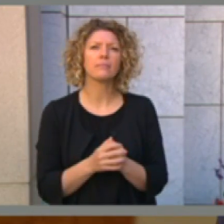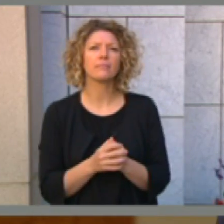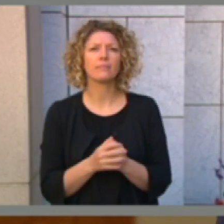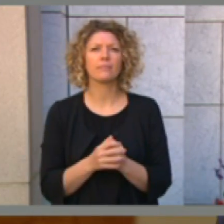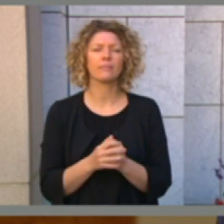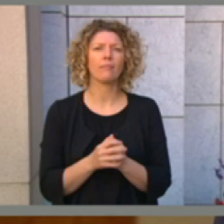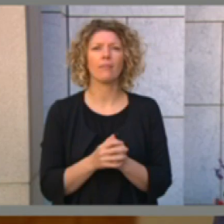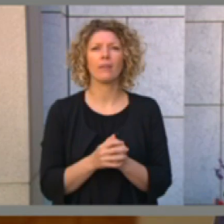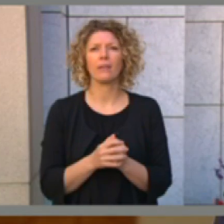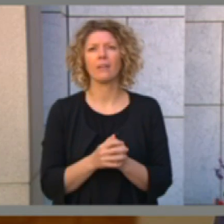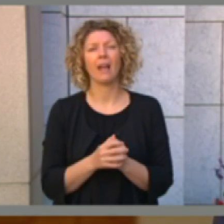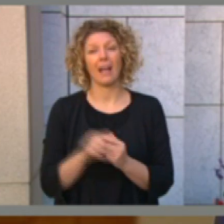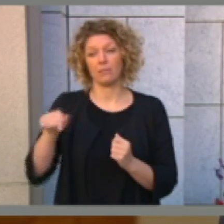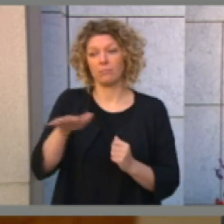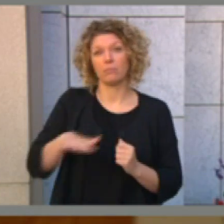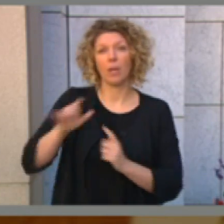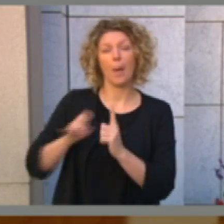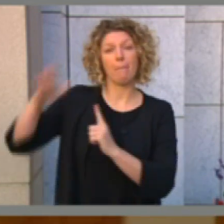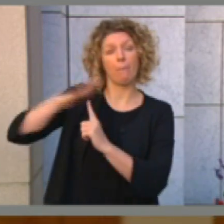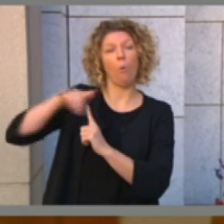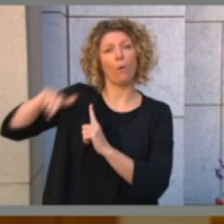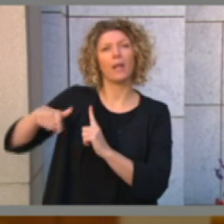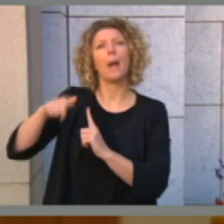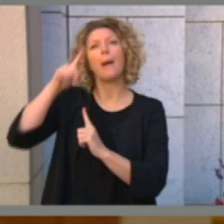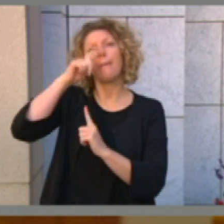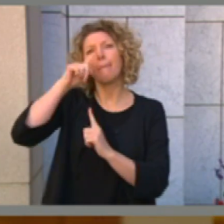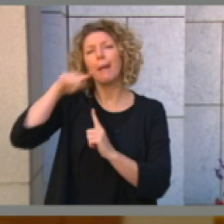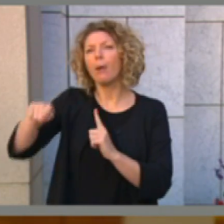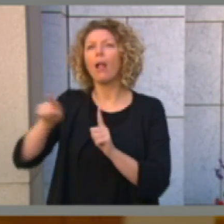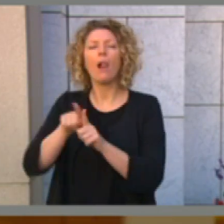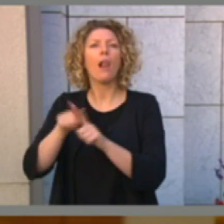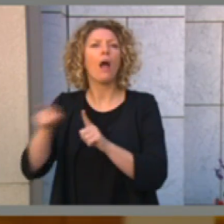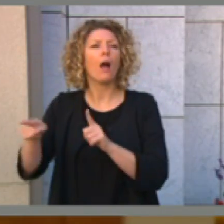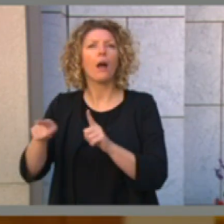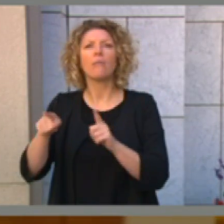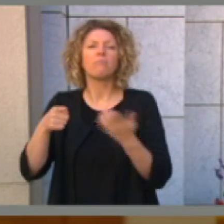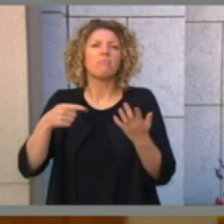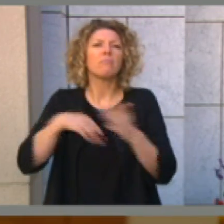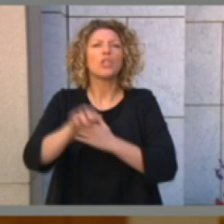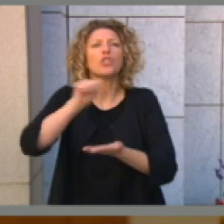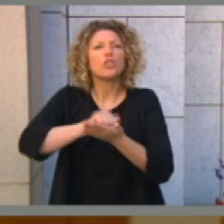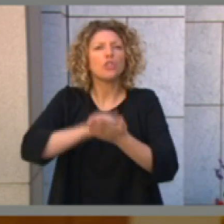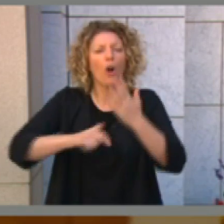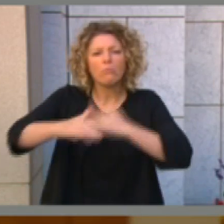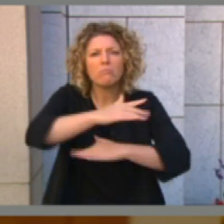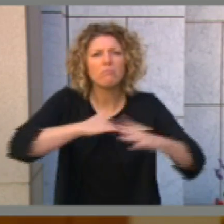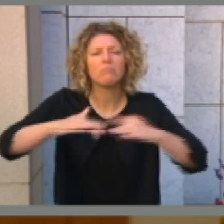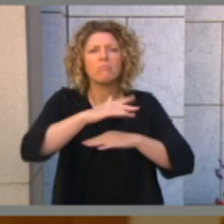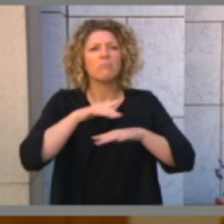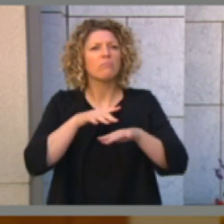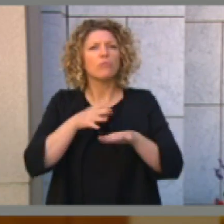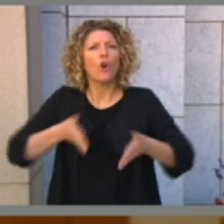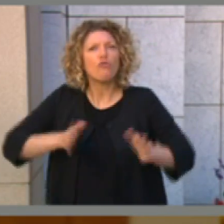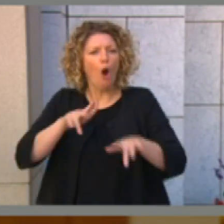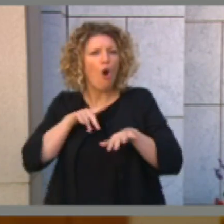other places where where people are transiting. So in the Burke Street Mall, Federation Square, Martin Place, those types